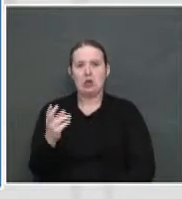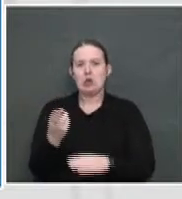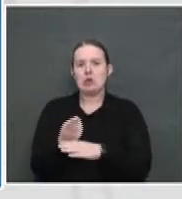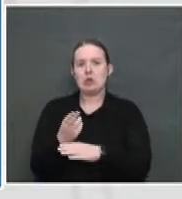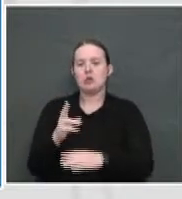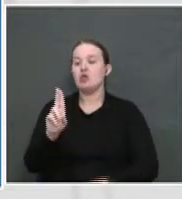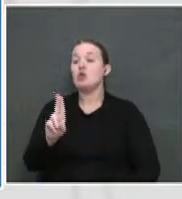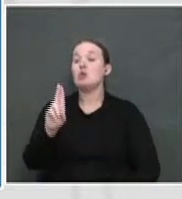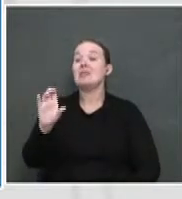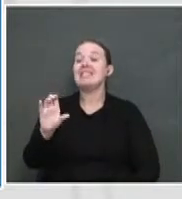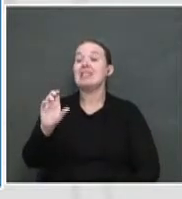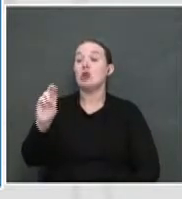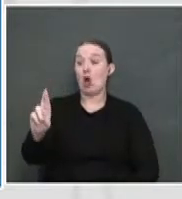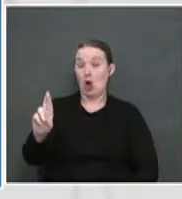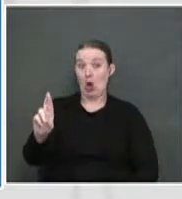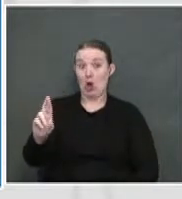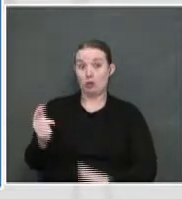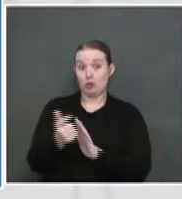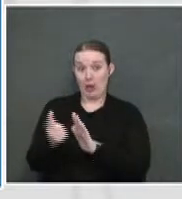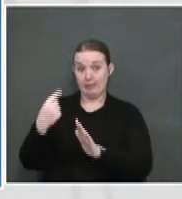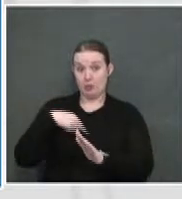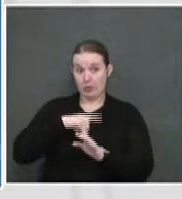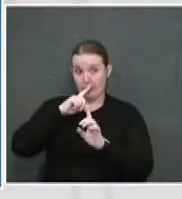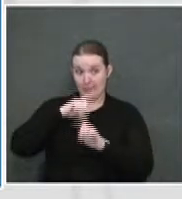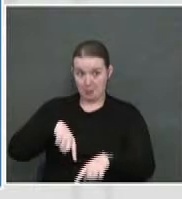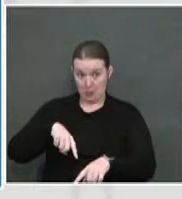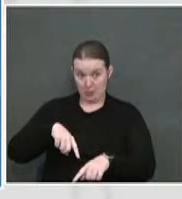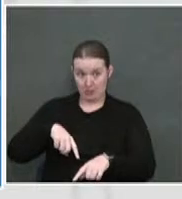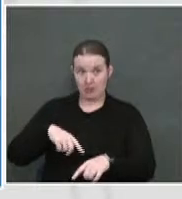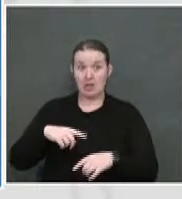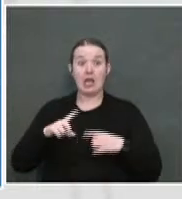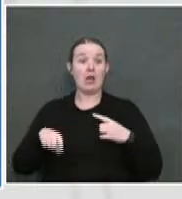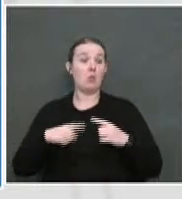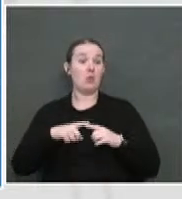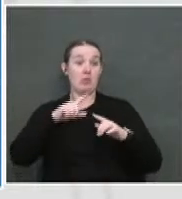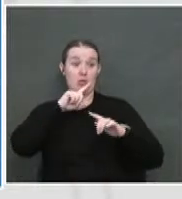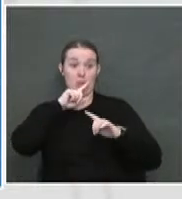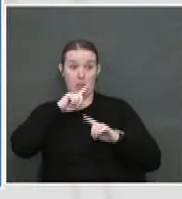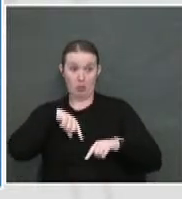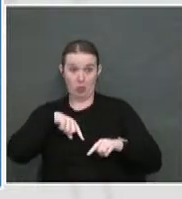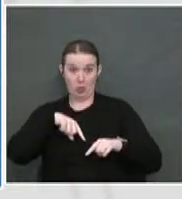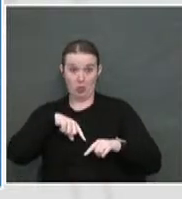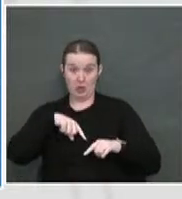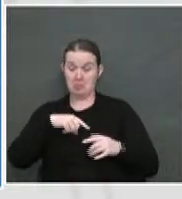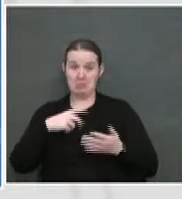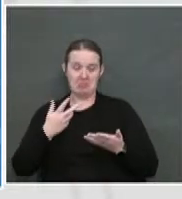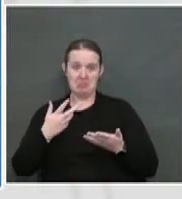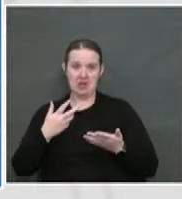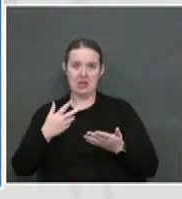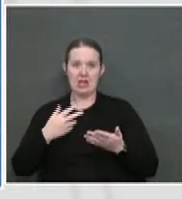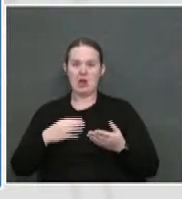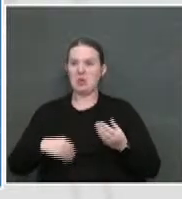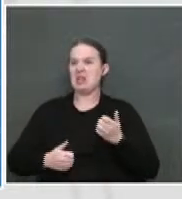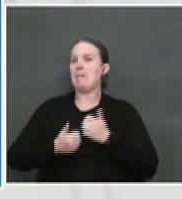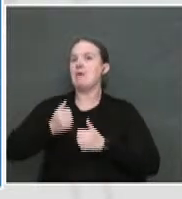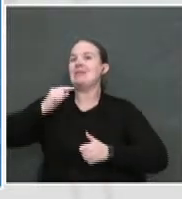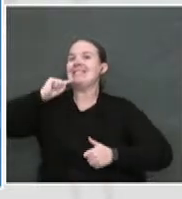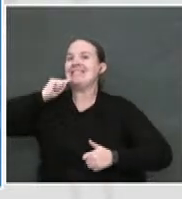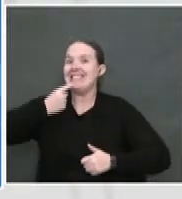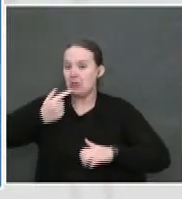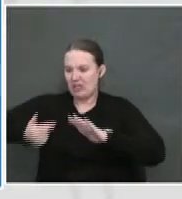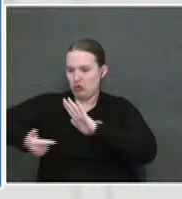UCR Part 1 crimes that we used to report on. And when we reported on them, all it was the most serious